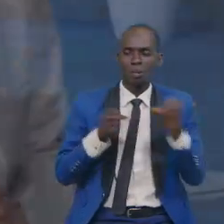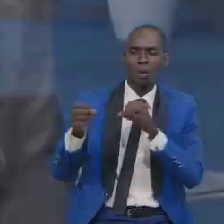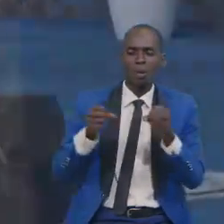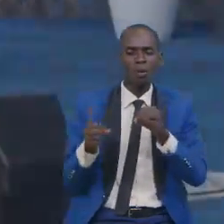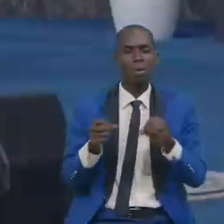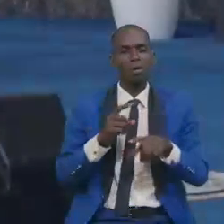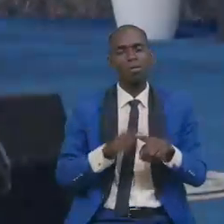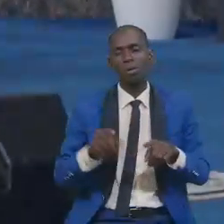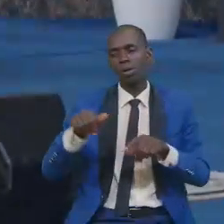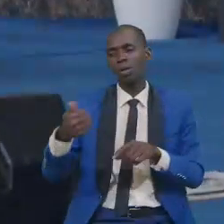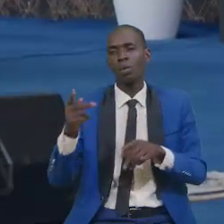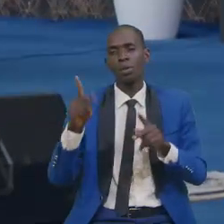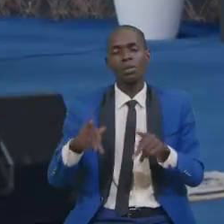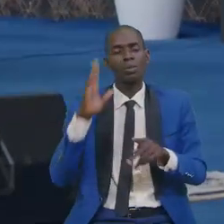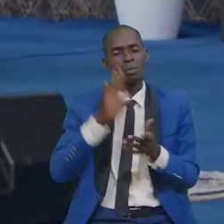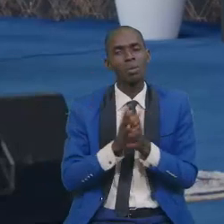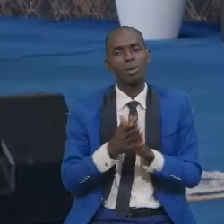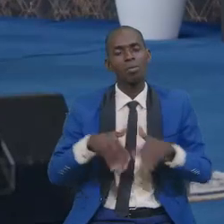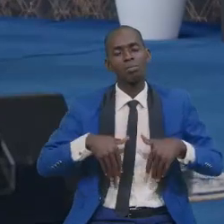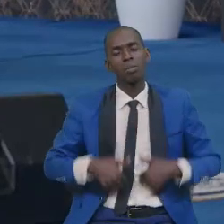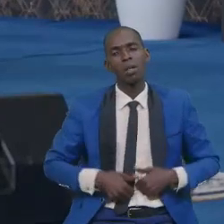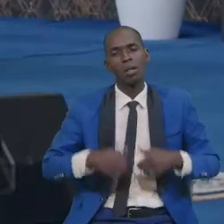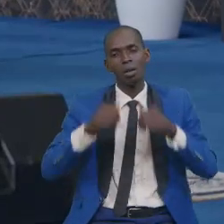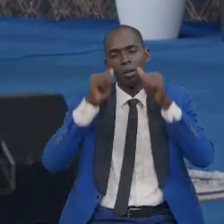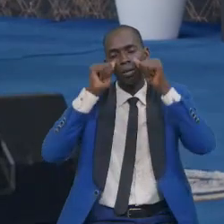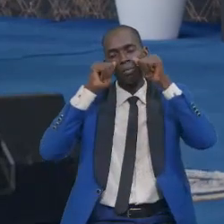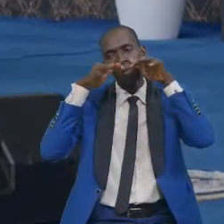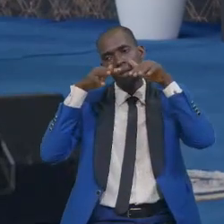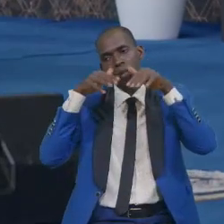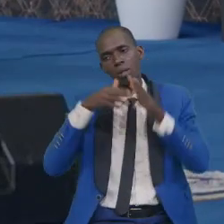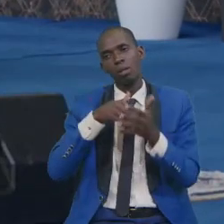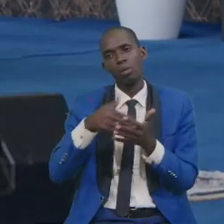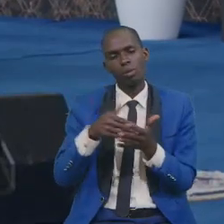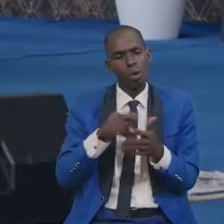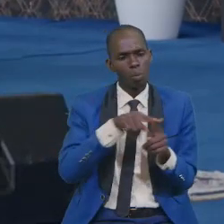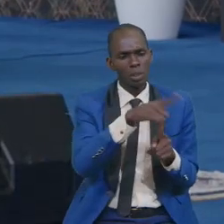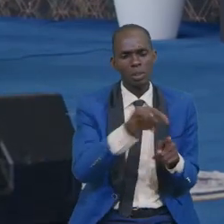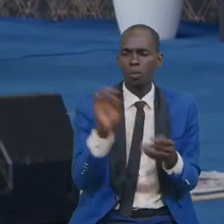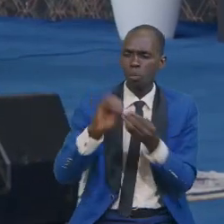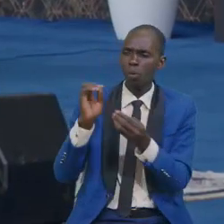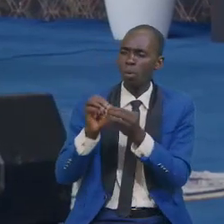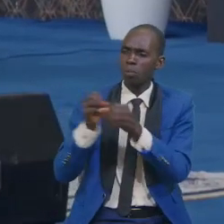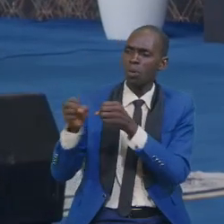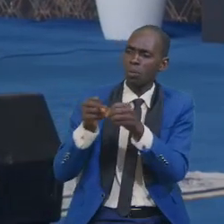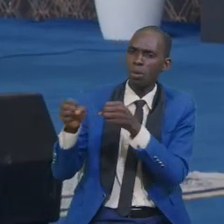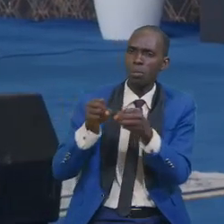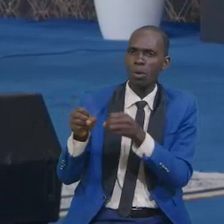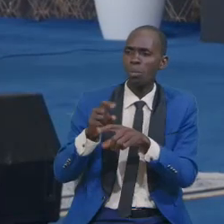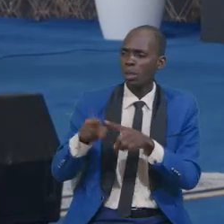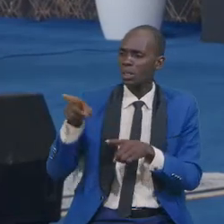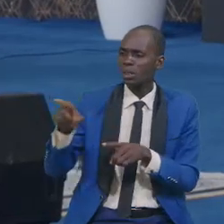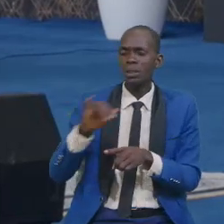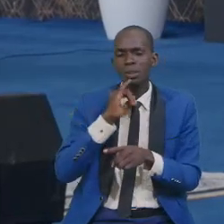thinking and the other fellow is still keeping on punching him but a man is now